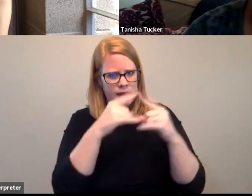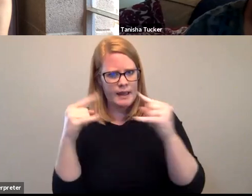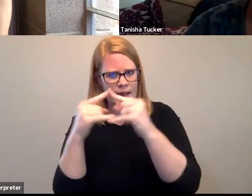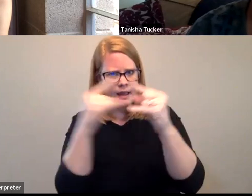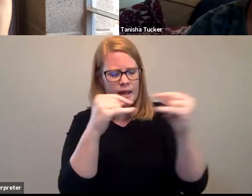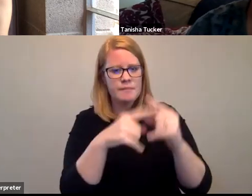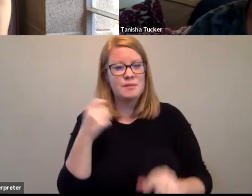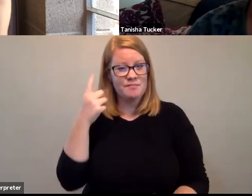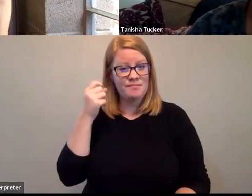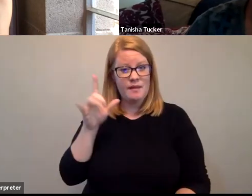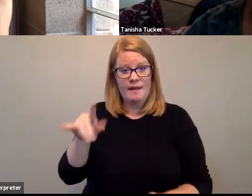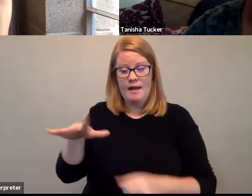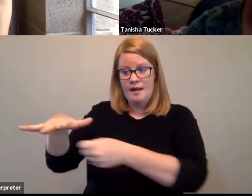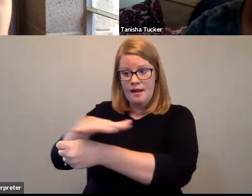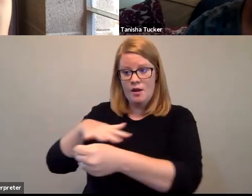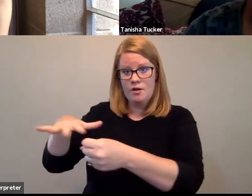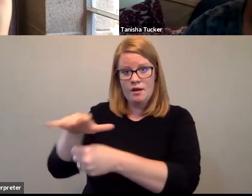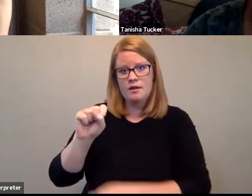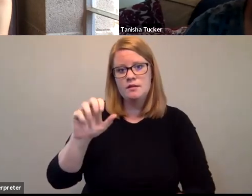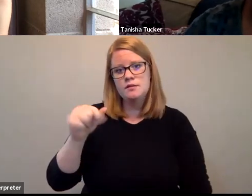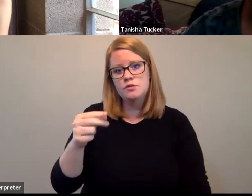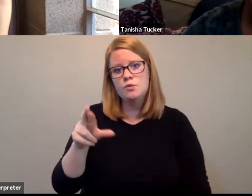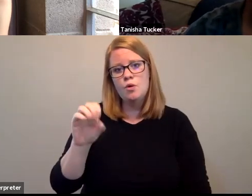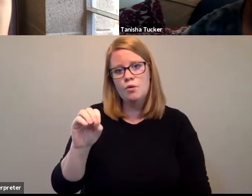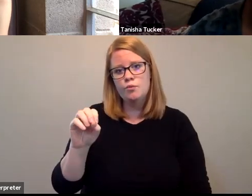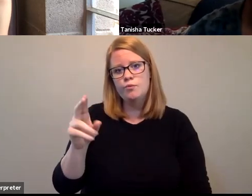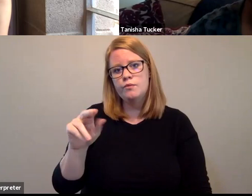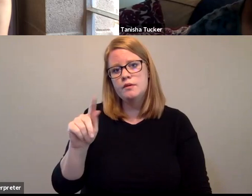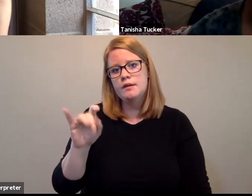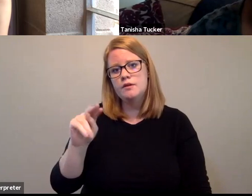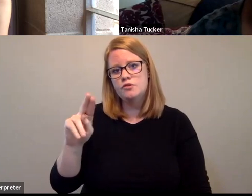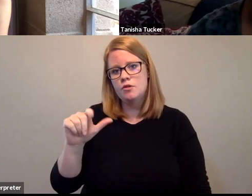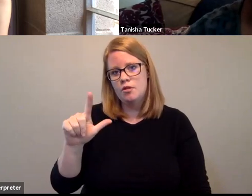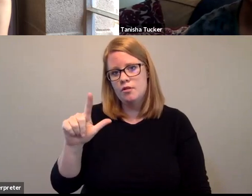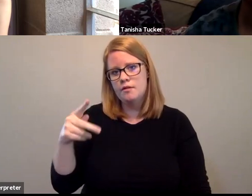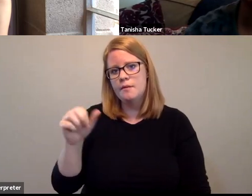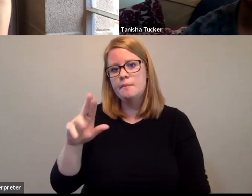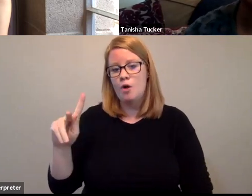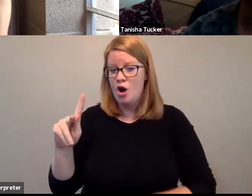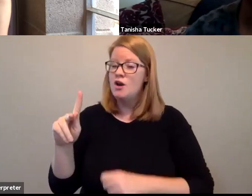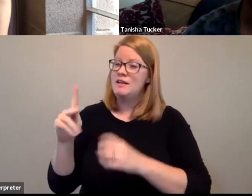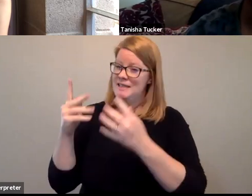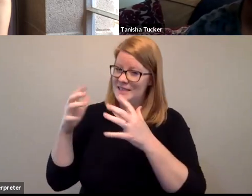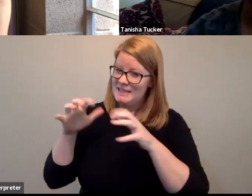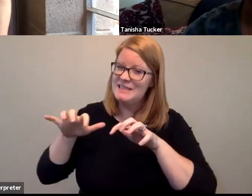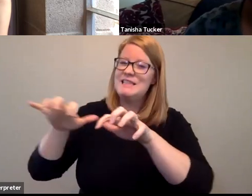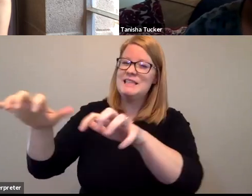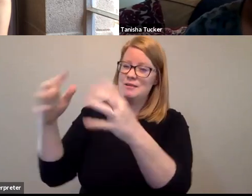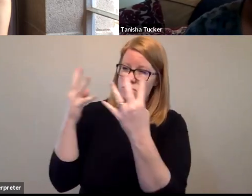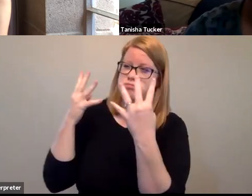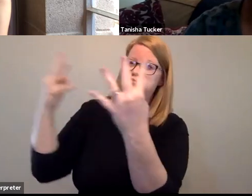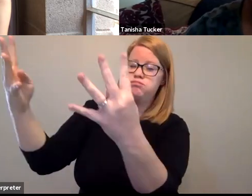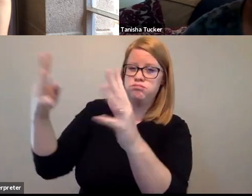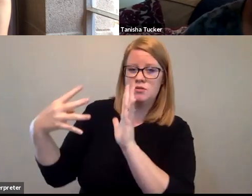there. So, you know, my grandmother picked a camp, and it wasn't at that exact location. It was actually across the road,